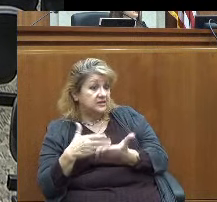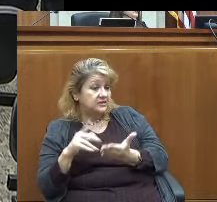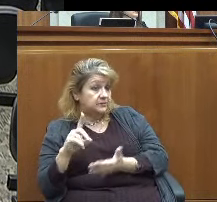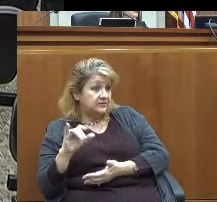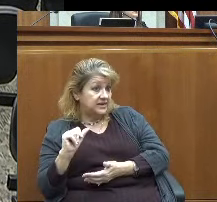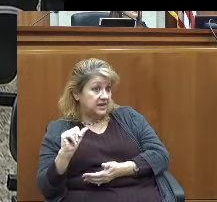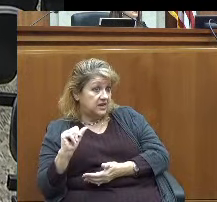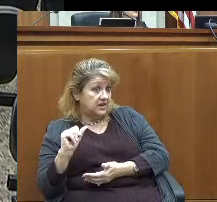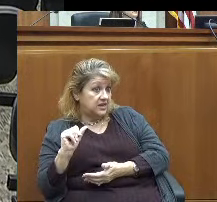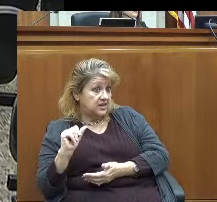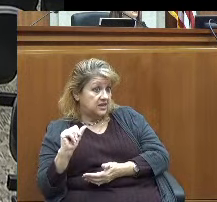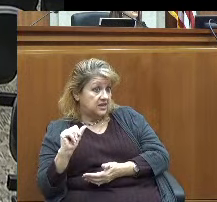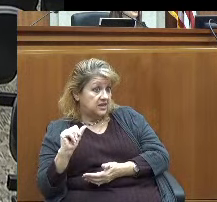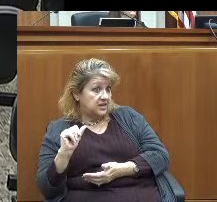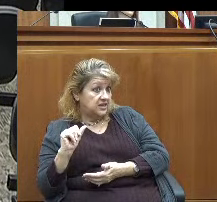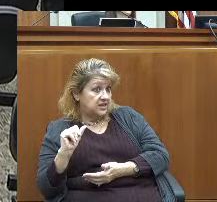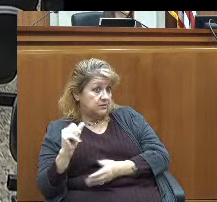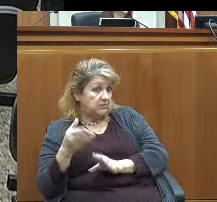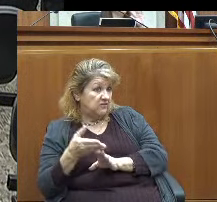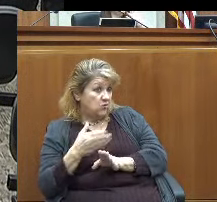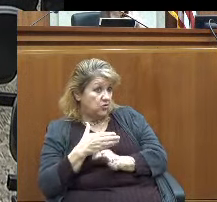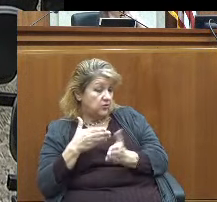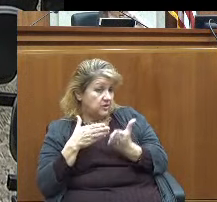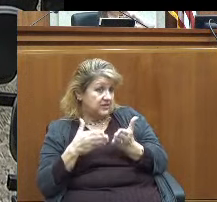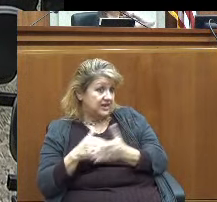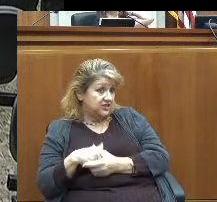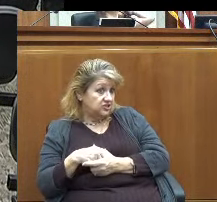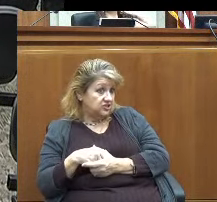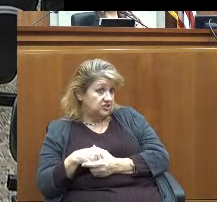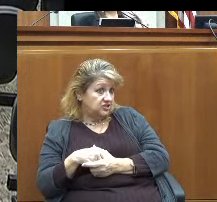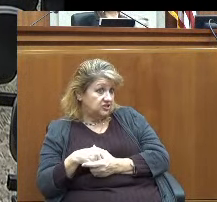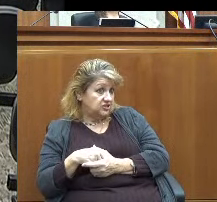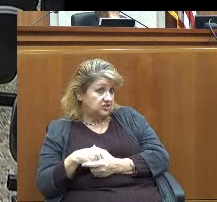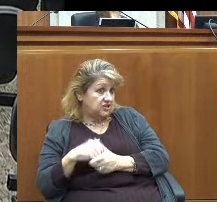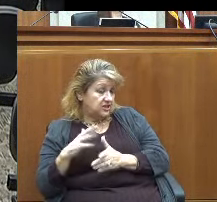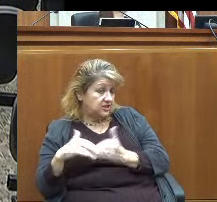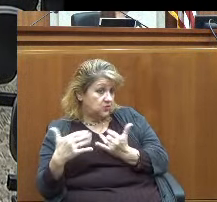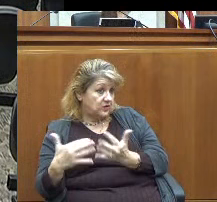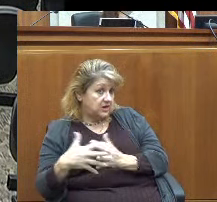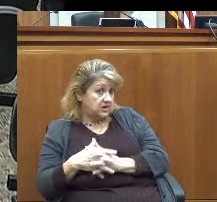that would support the recommendation, you know, as opposed to,